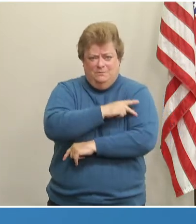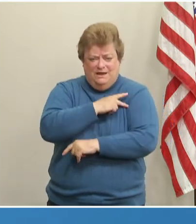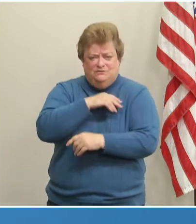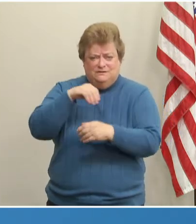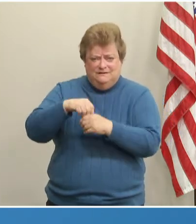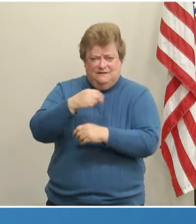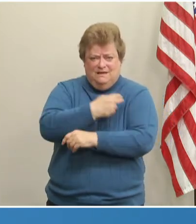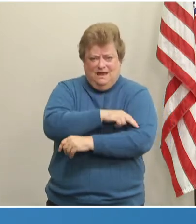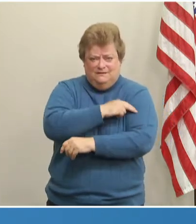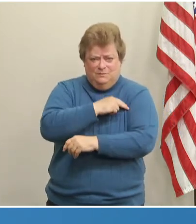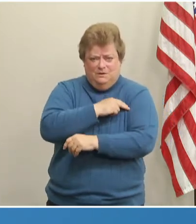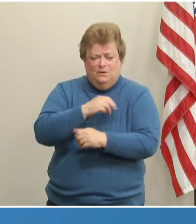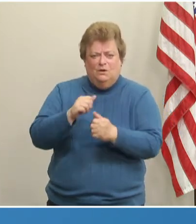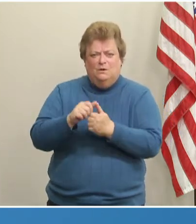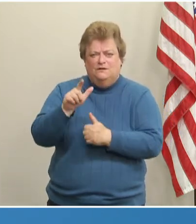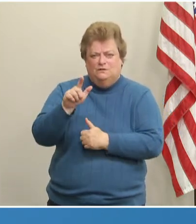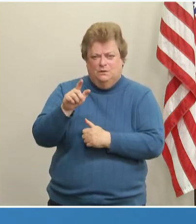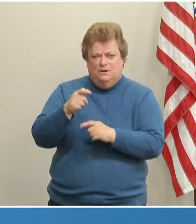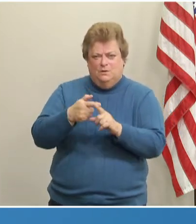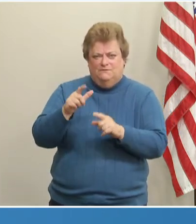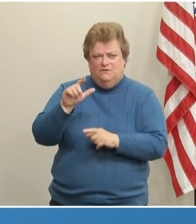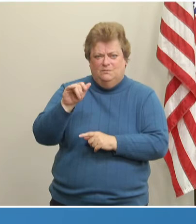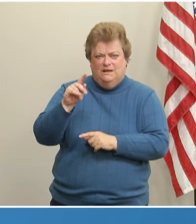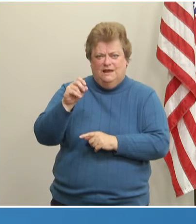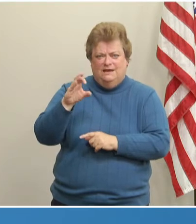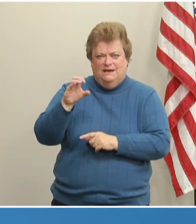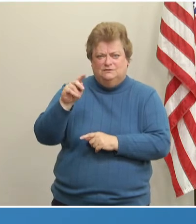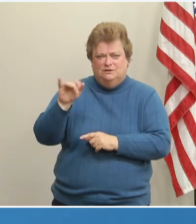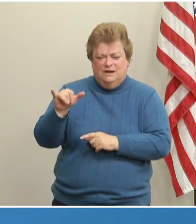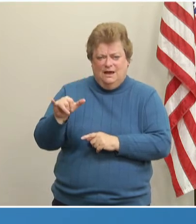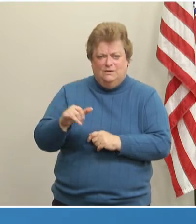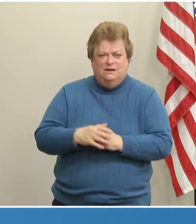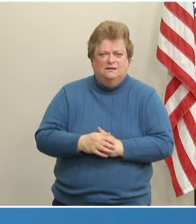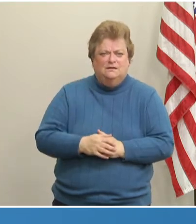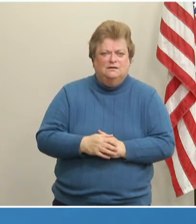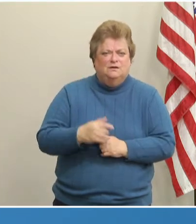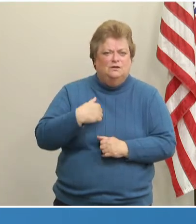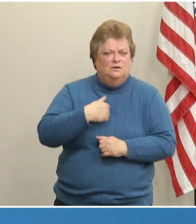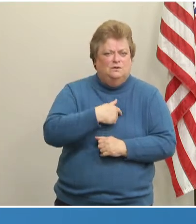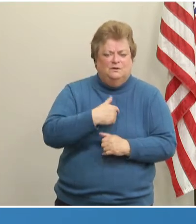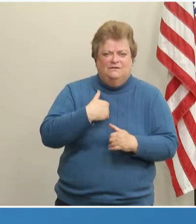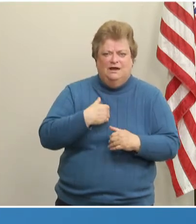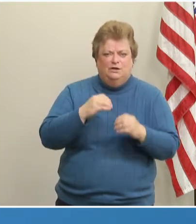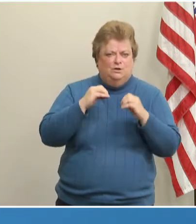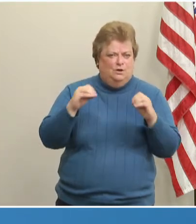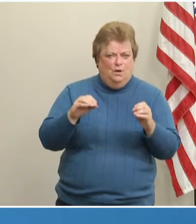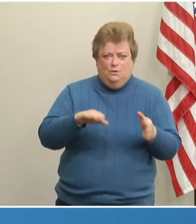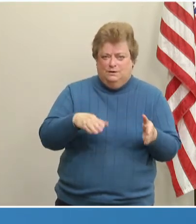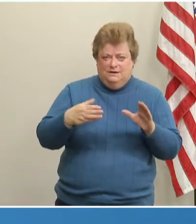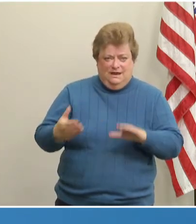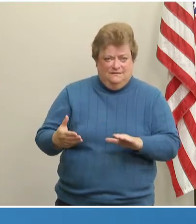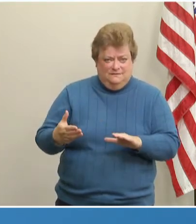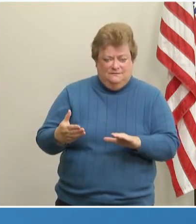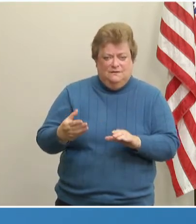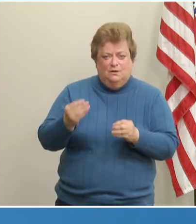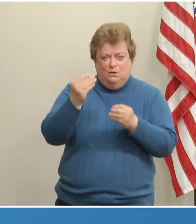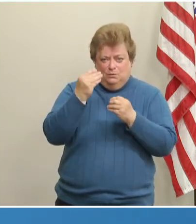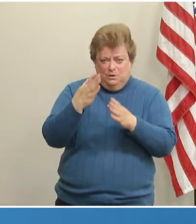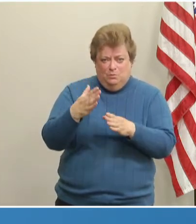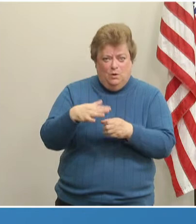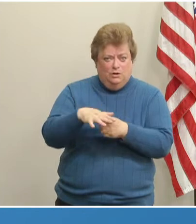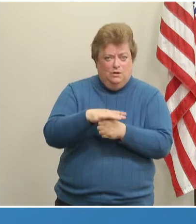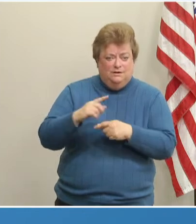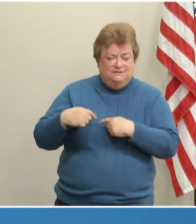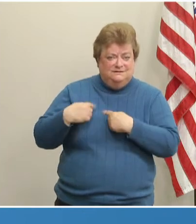locally, with 21 from Lancaster County. We have had no COVID-19 deaths reported locally